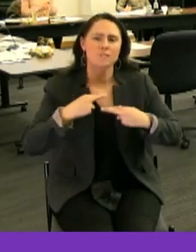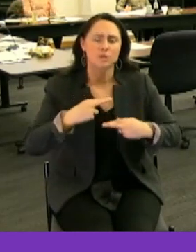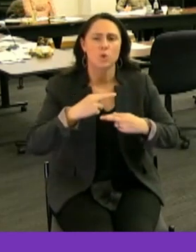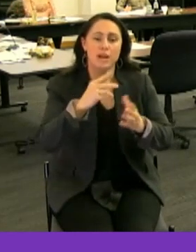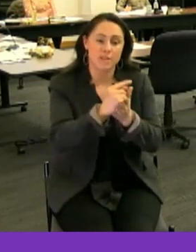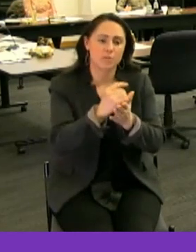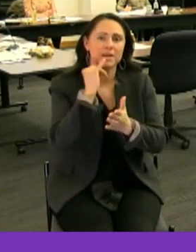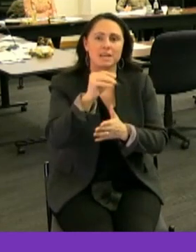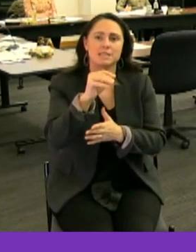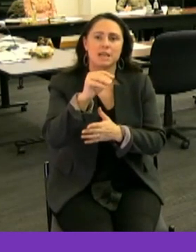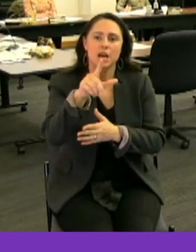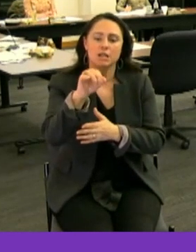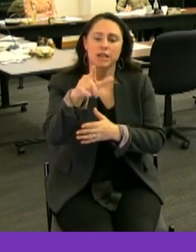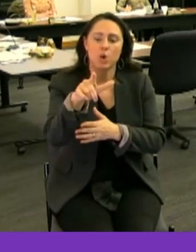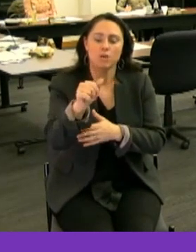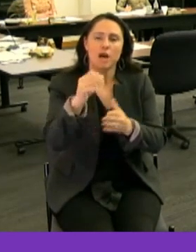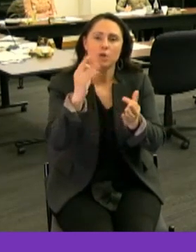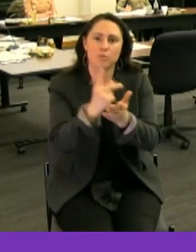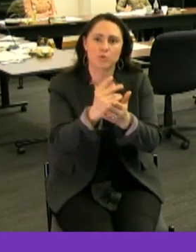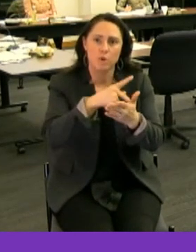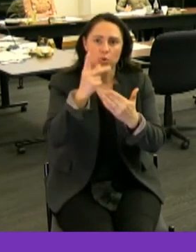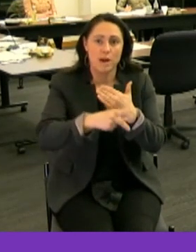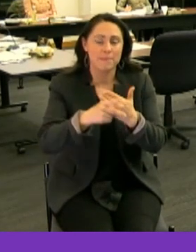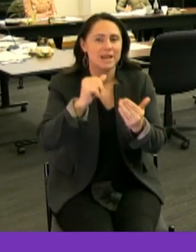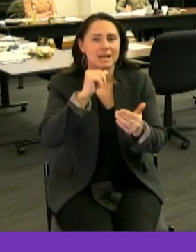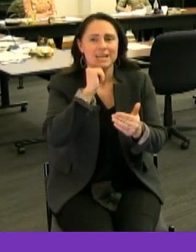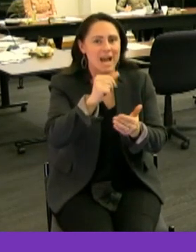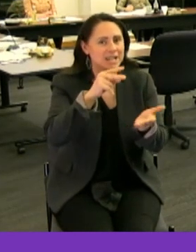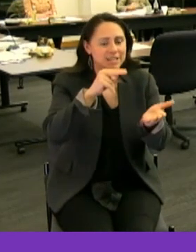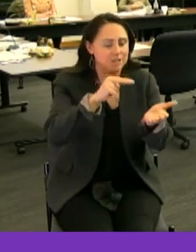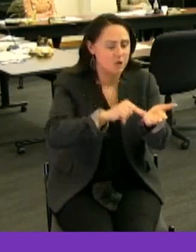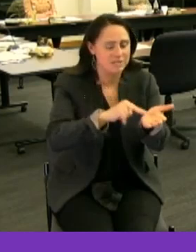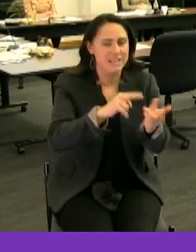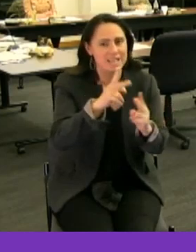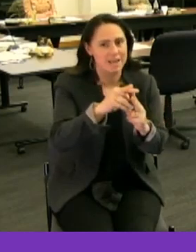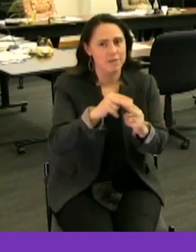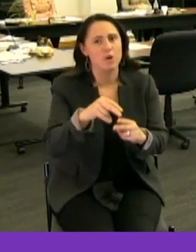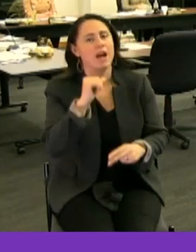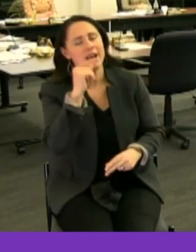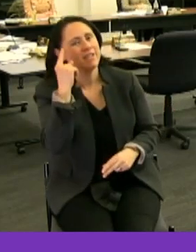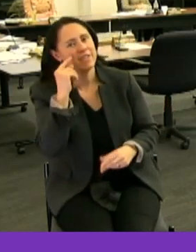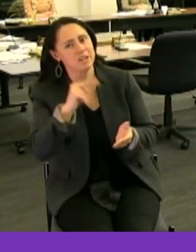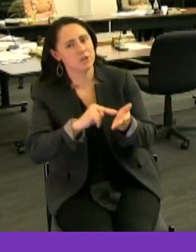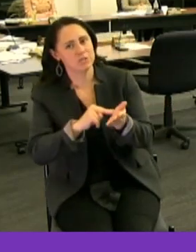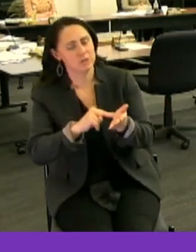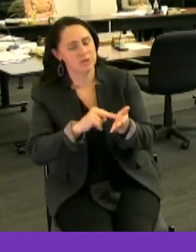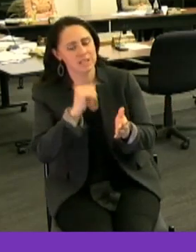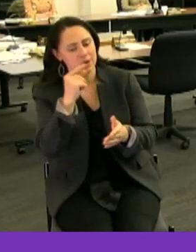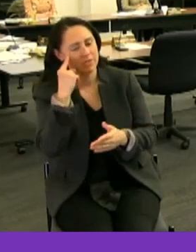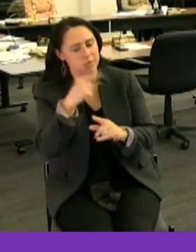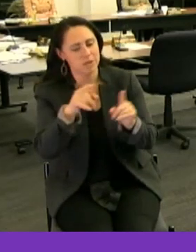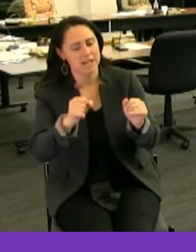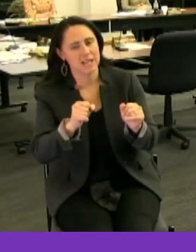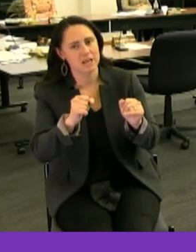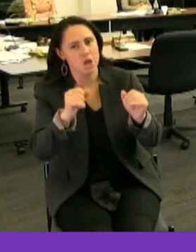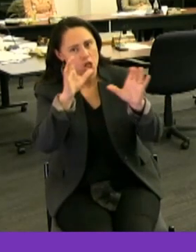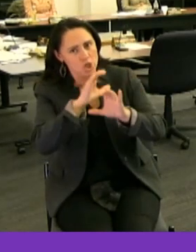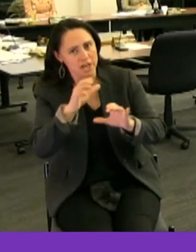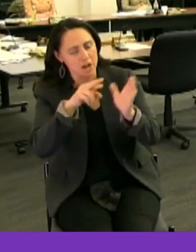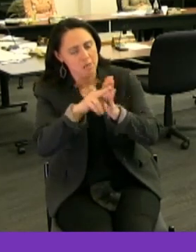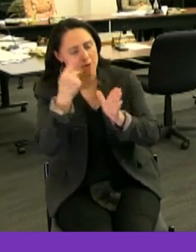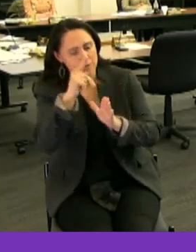look into it, but I don't think it is. Nursing is not either. I didn't think nursing was, Yeah. but I was wondering if respiratory was. I don't think so, but I can look it up for sure. Okay, thank